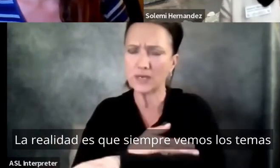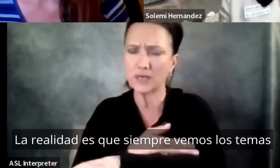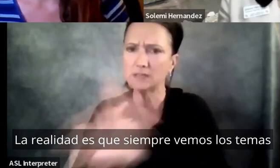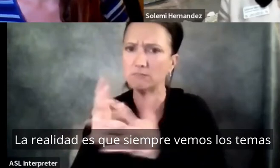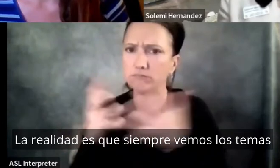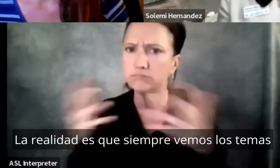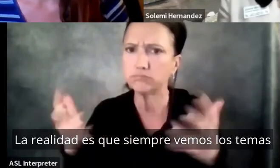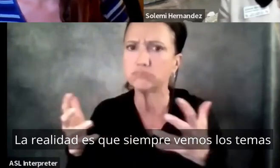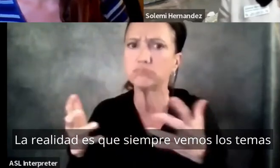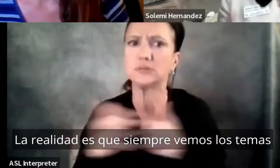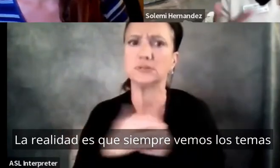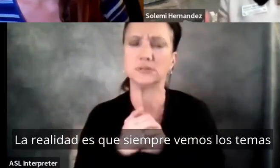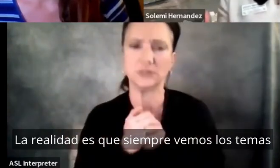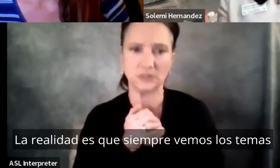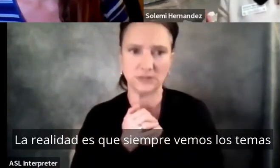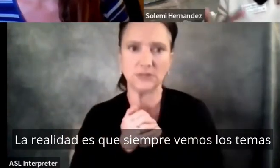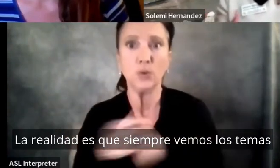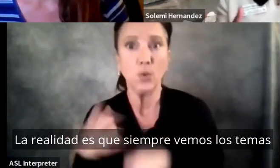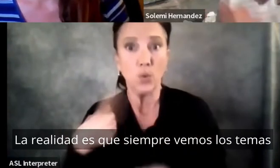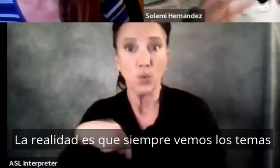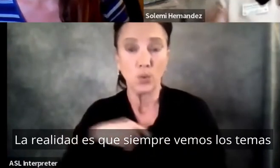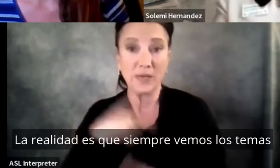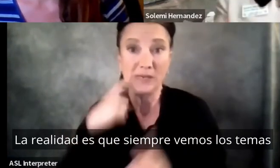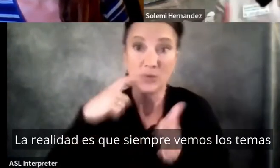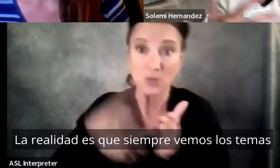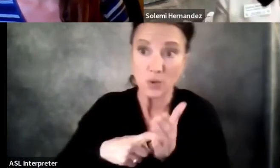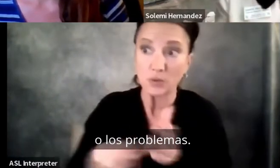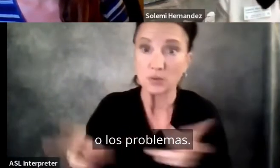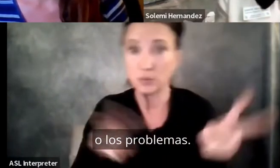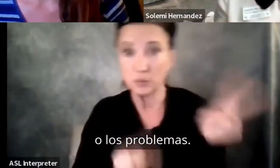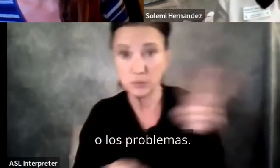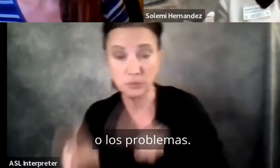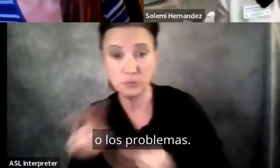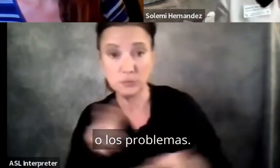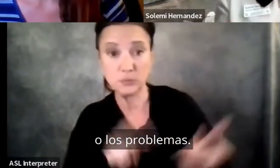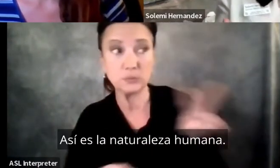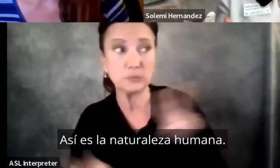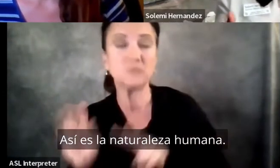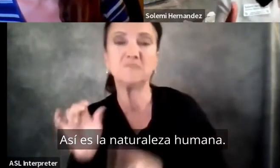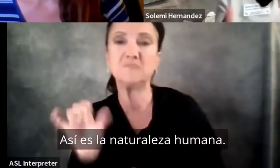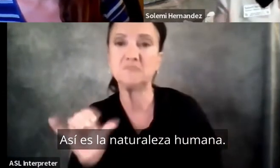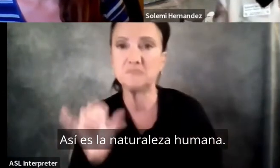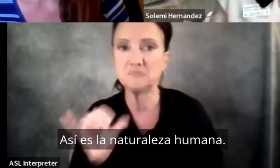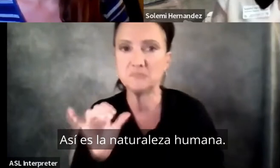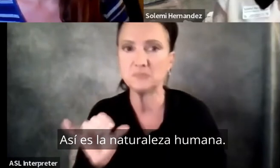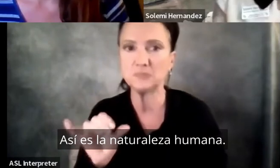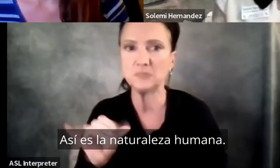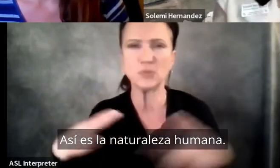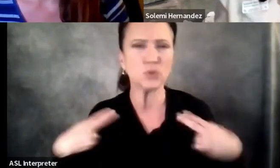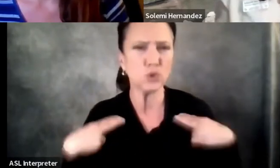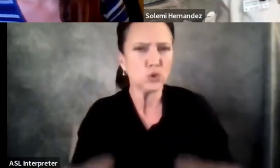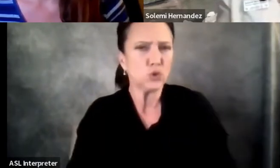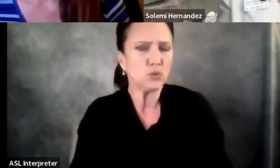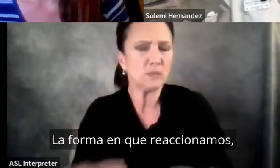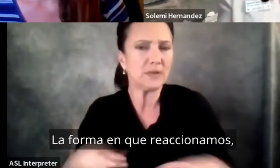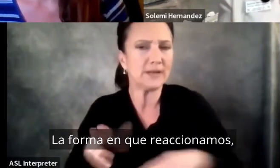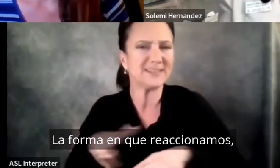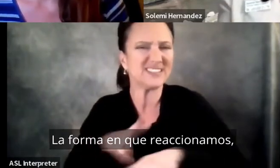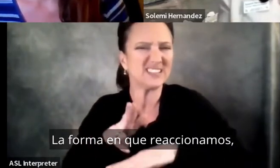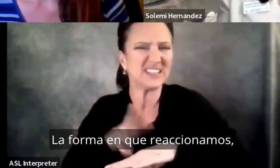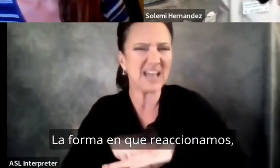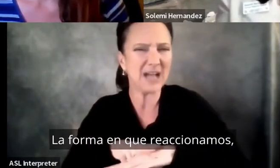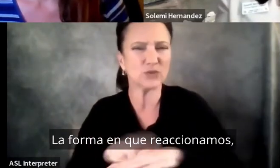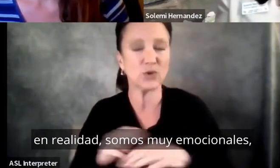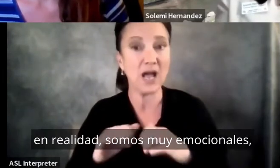The reality is that we see always the issues or the problems. That's just human nature. The way